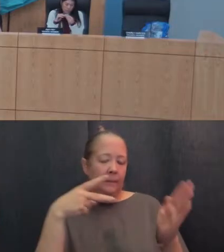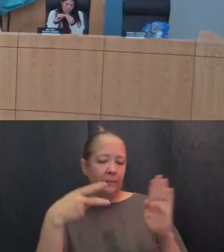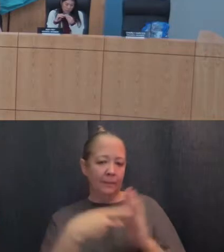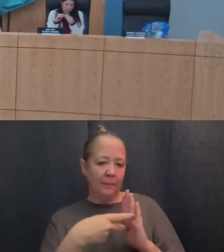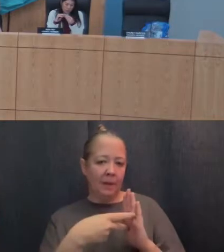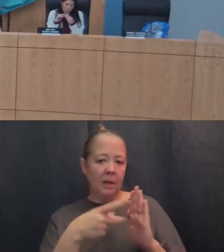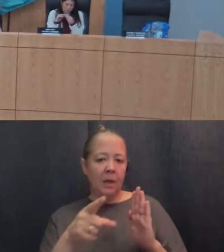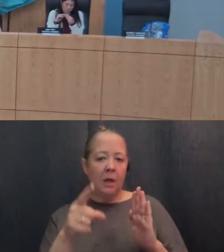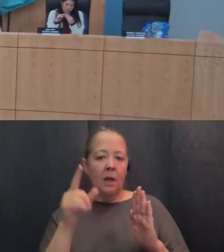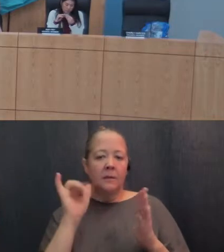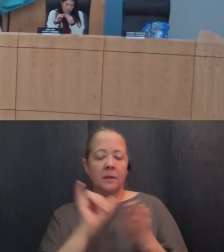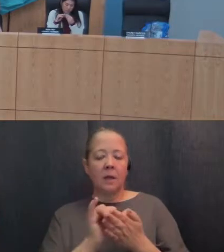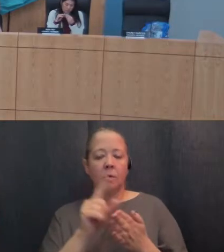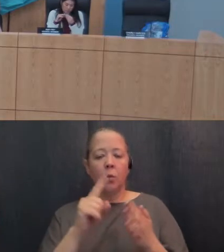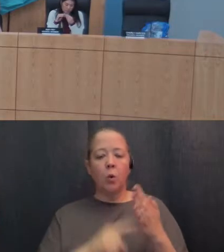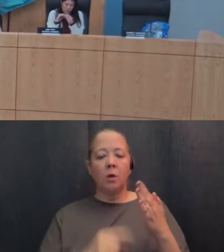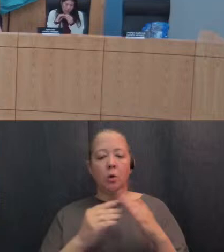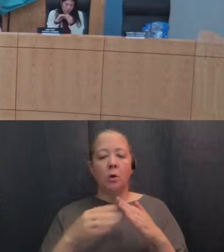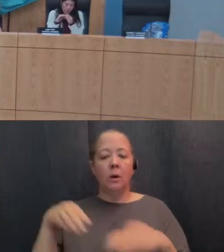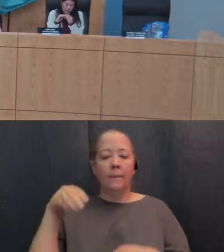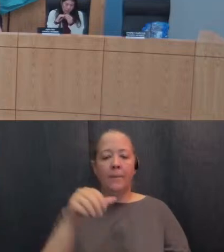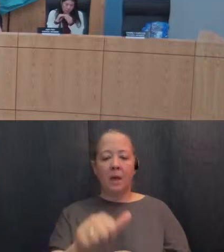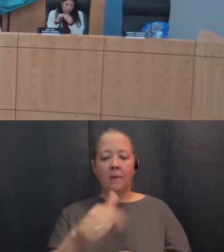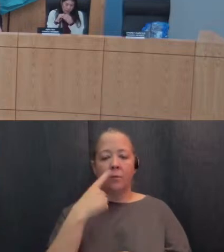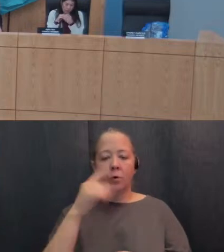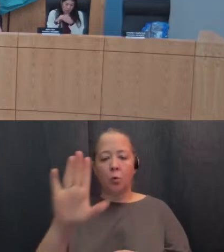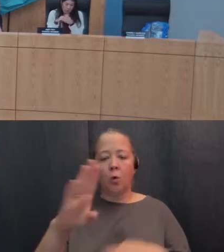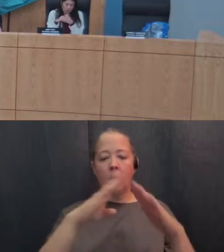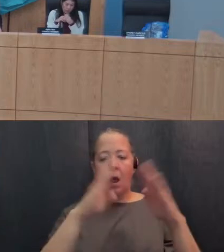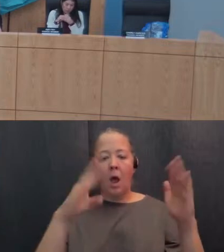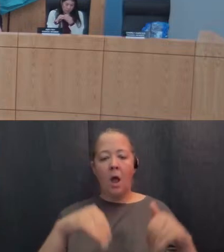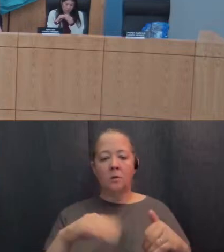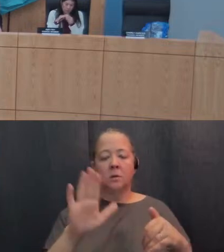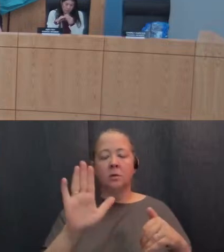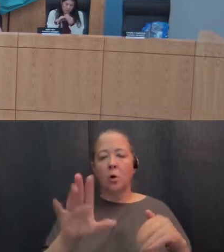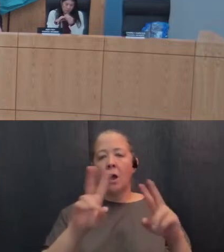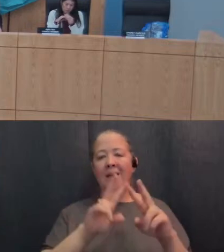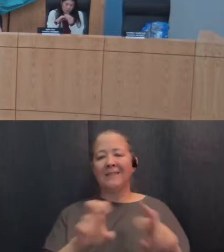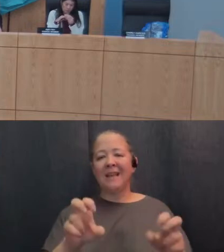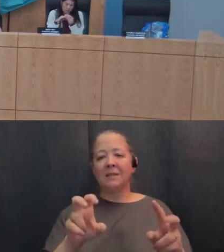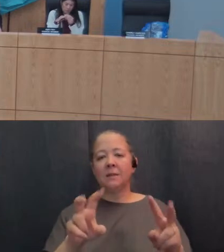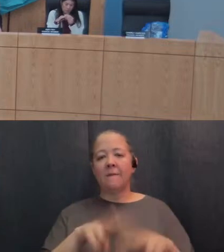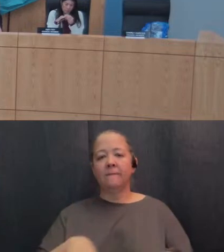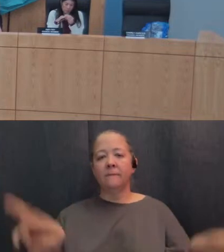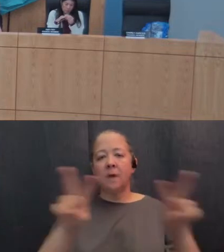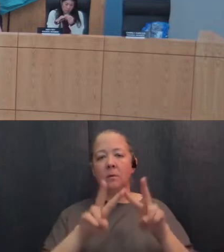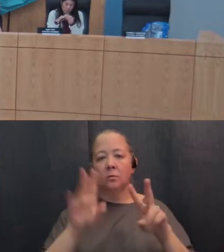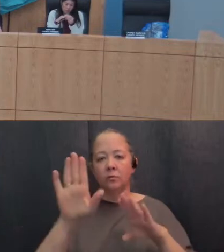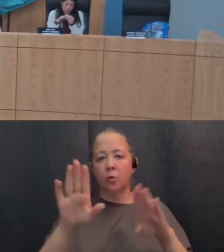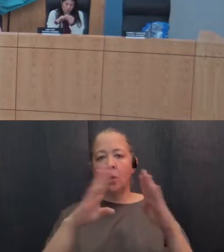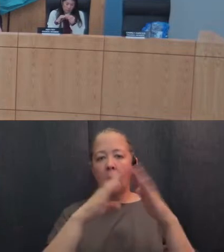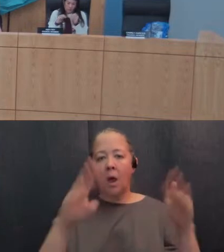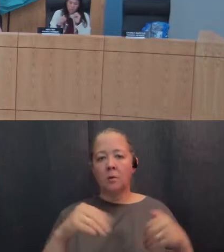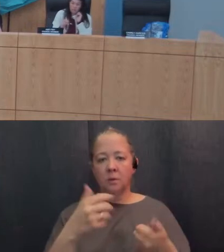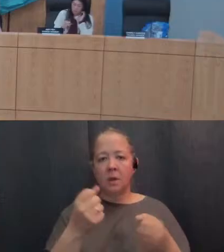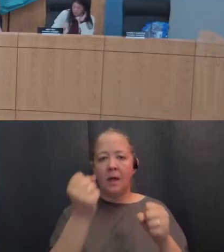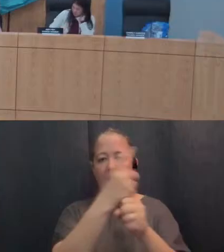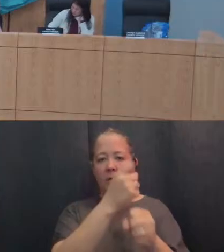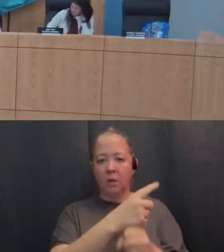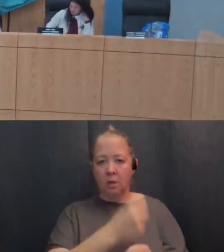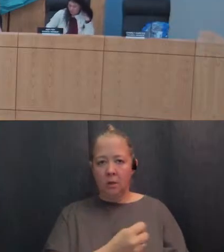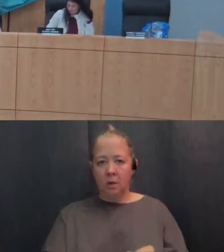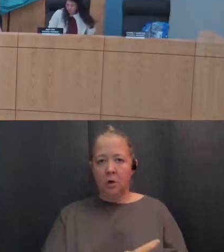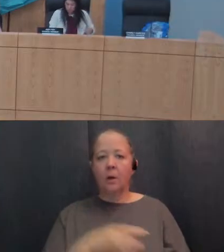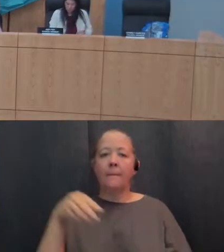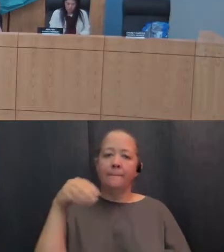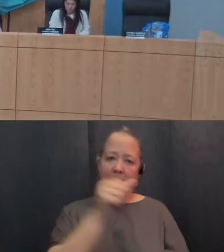every year. It's about 2.25% of the assessed value of your house every year to the government.